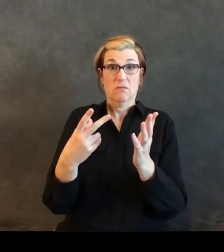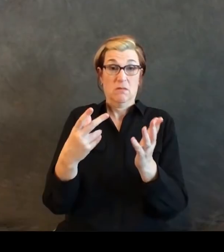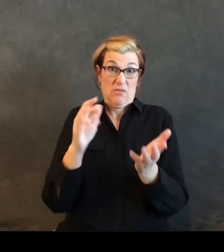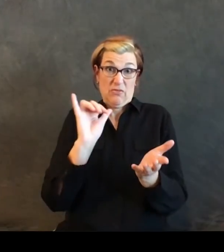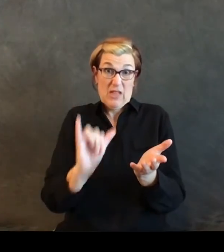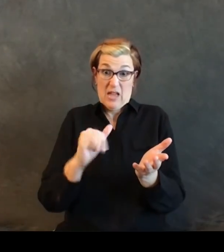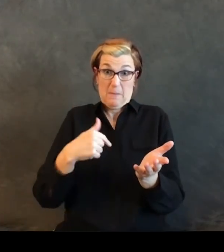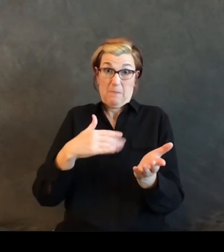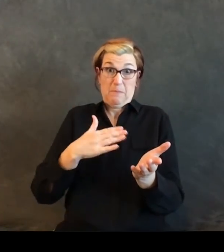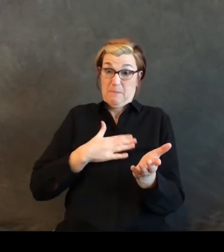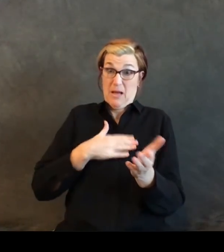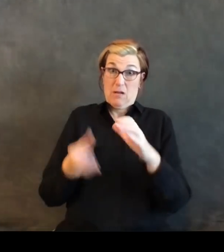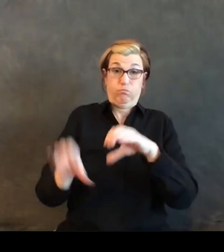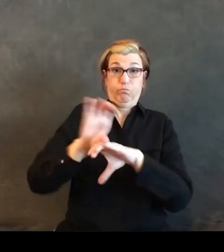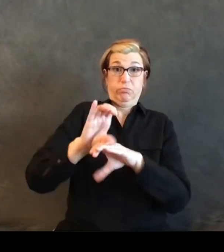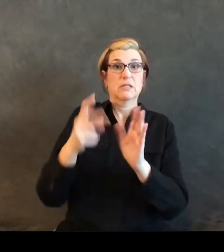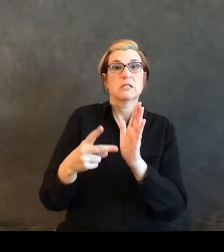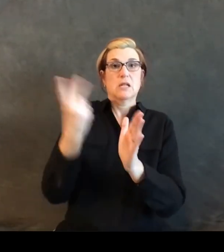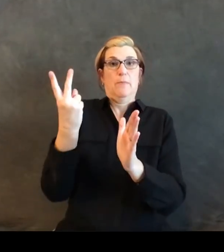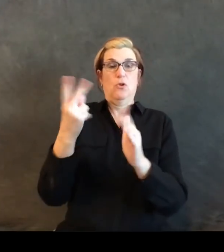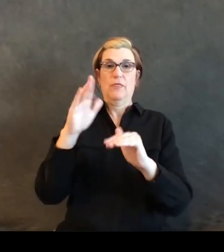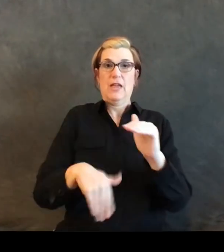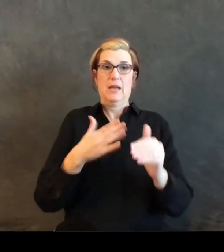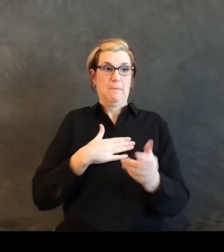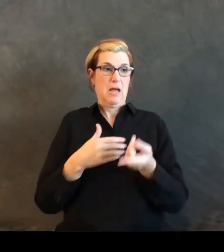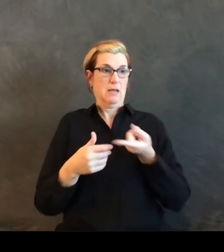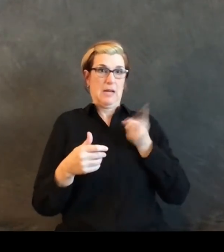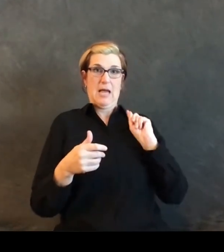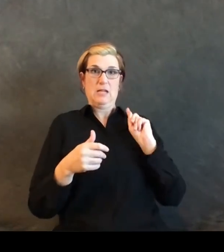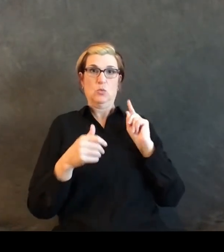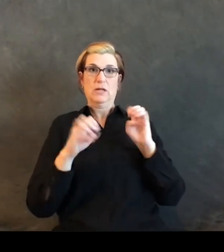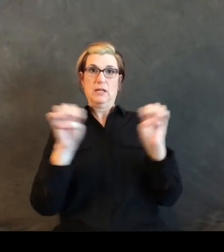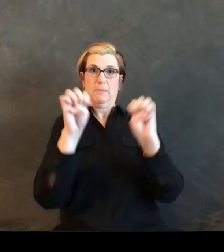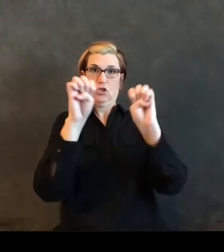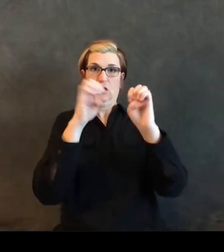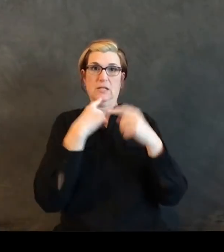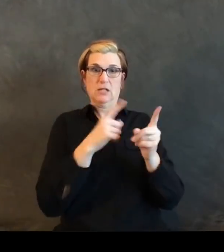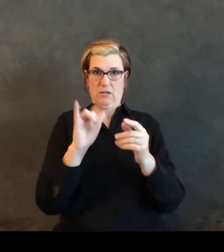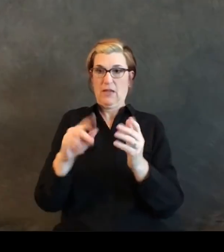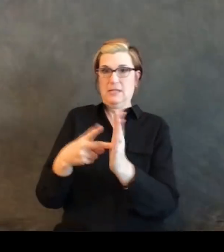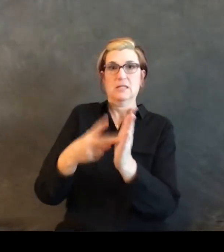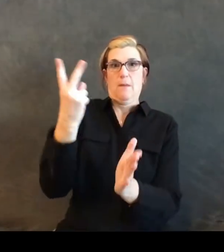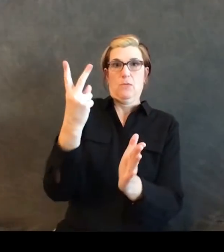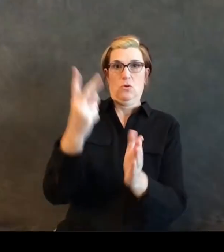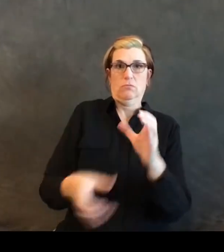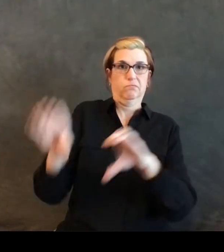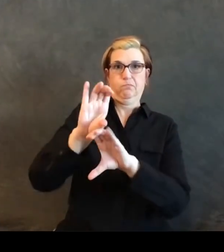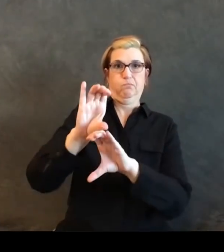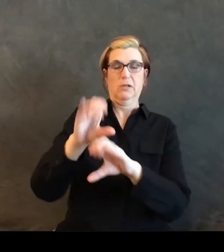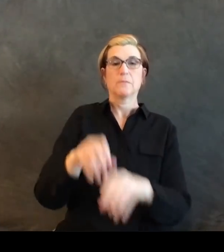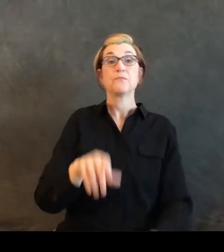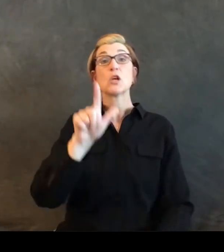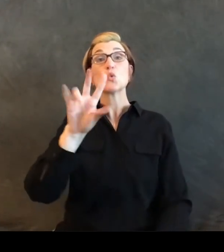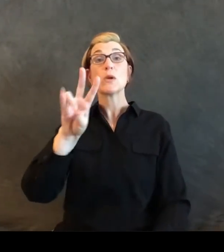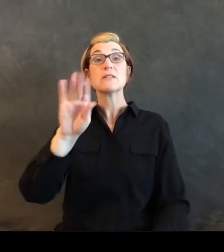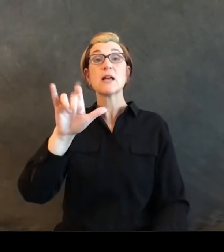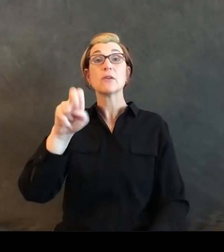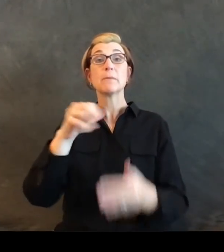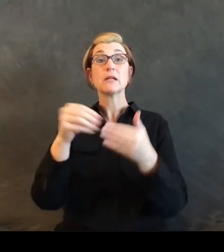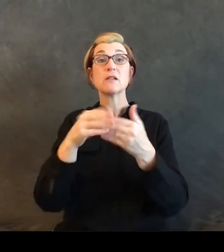national emergency and disaster declarations. It's a doubling up. $27 billion to build up the